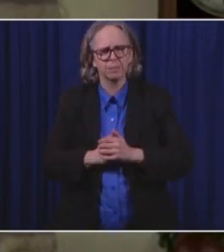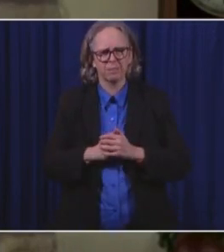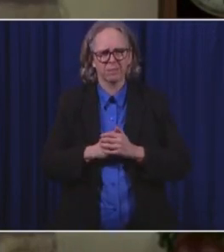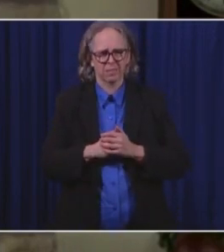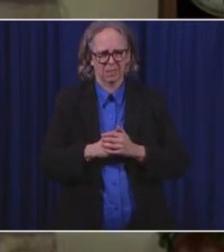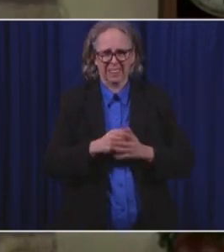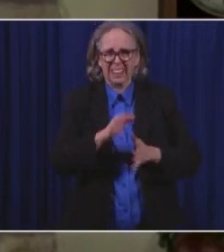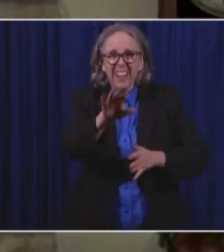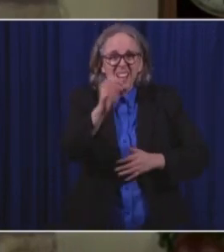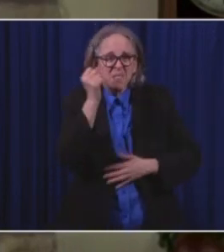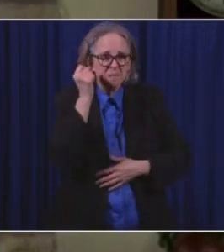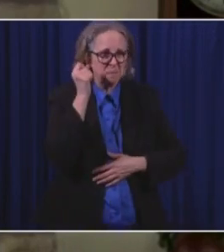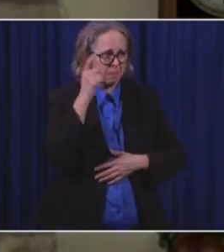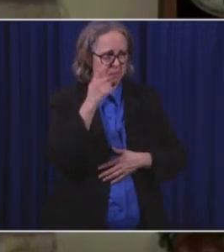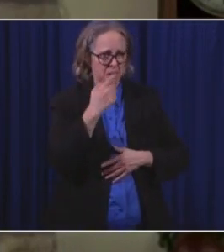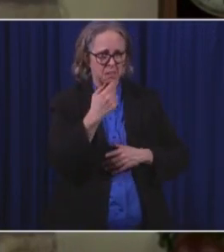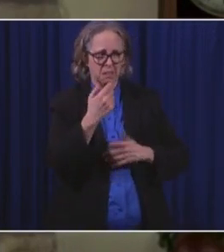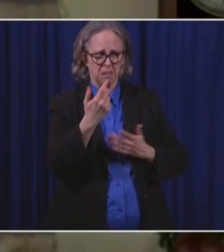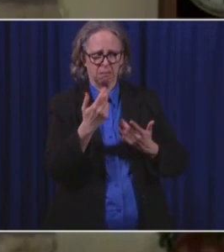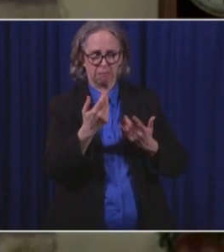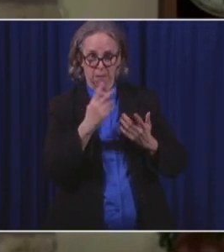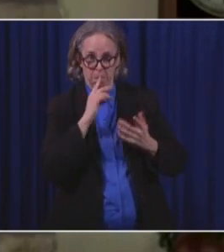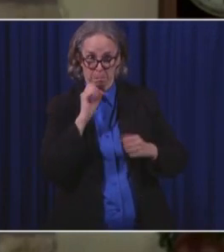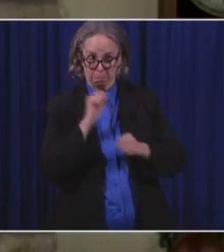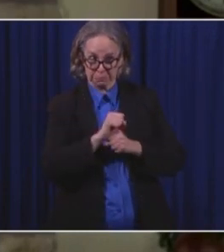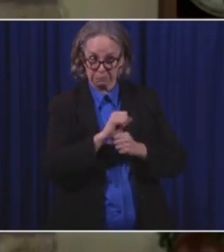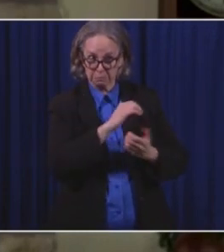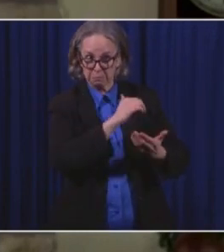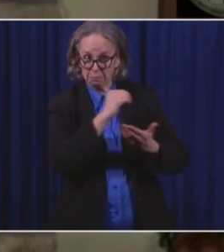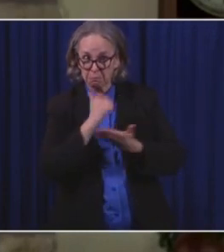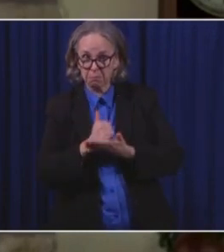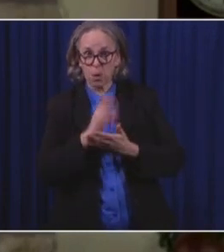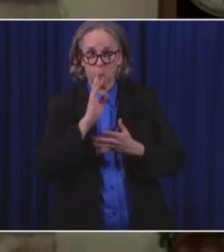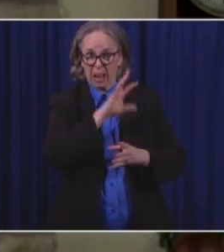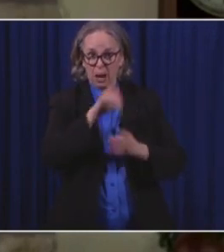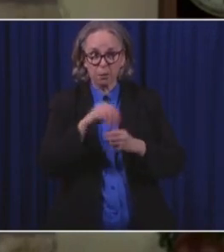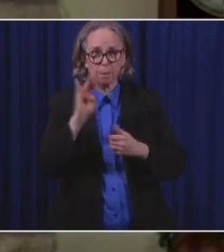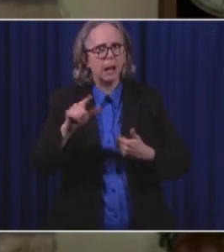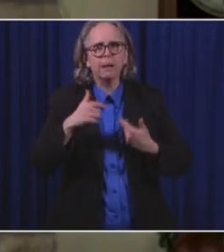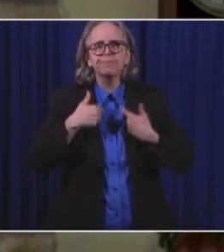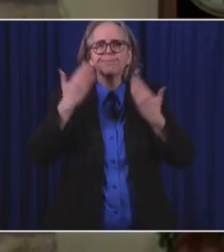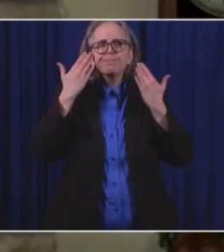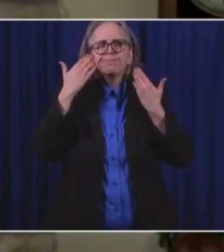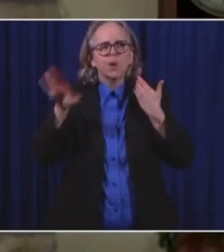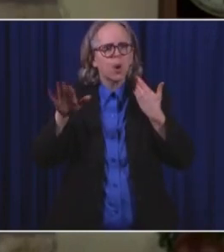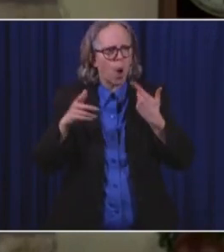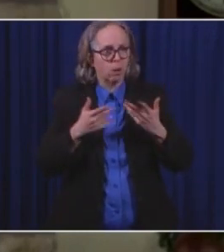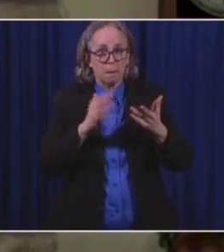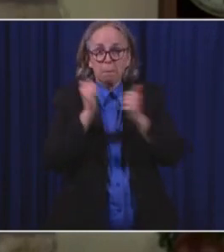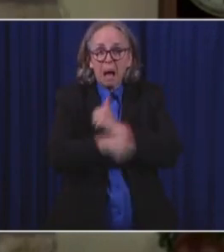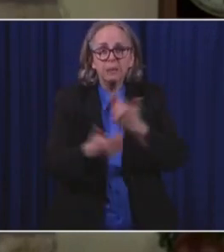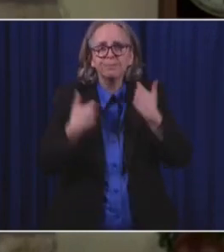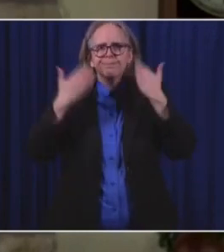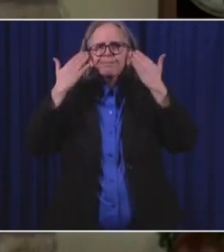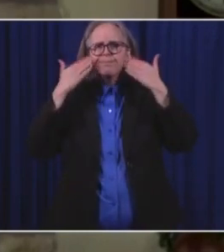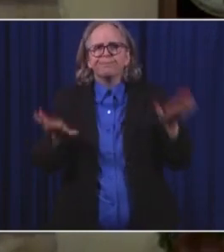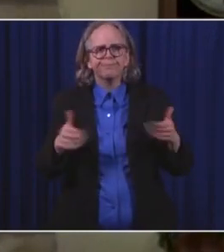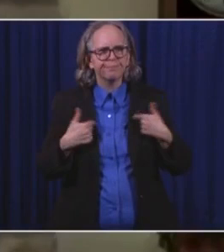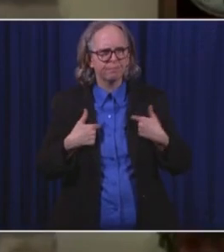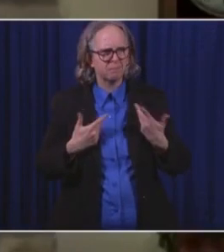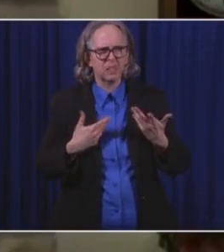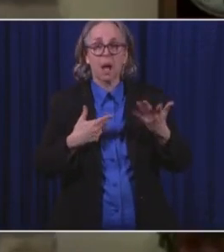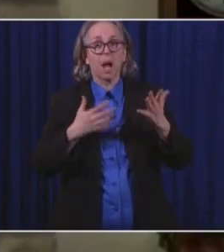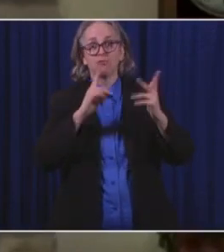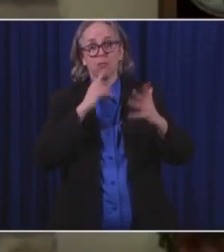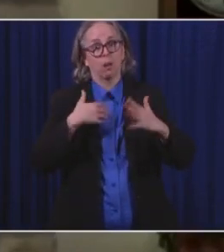know, you know, we don't even know at this point what's in a bill, what bill will be passed. We keep praying that there will be a bill and it will be passed, and I